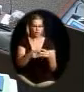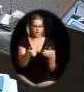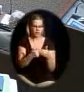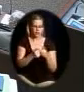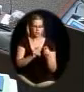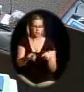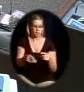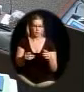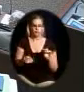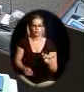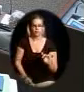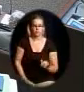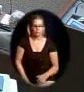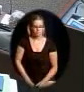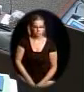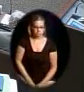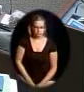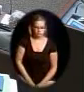game.